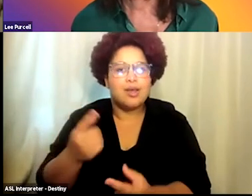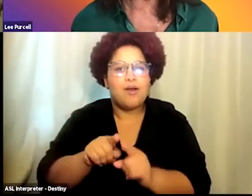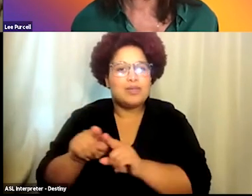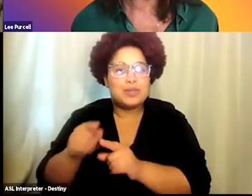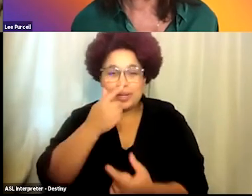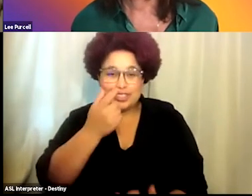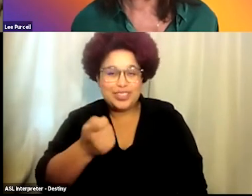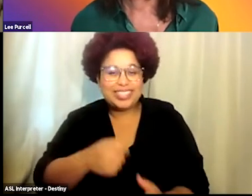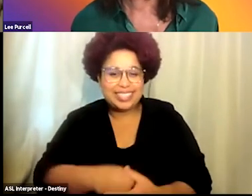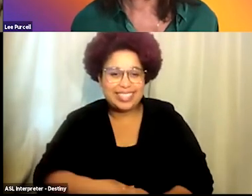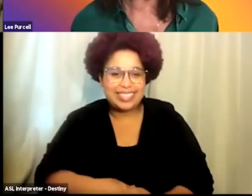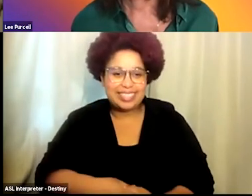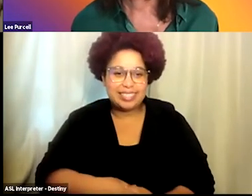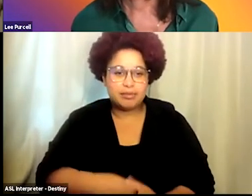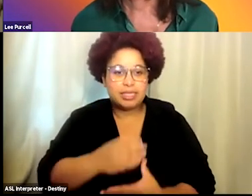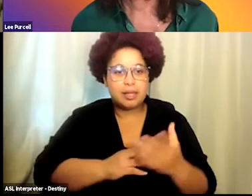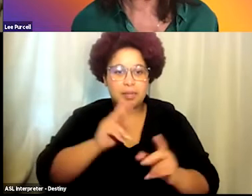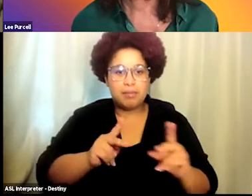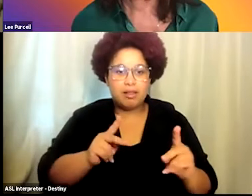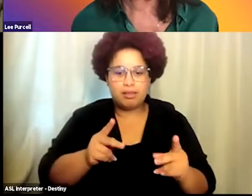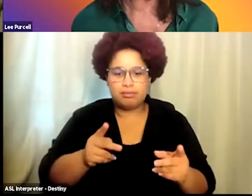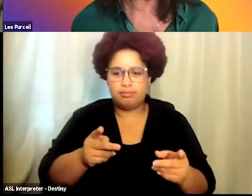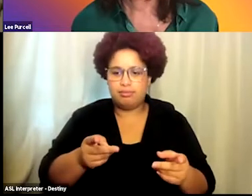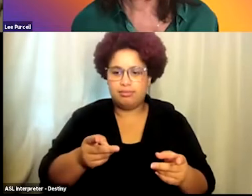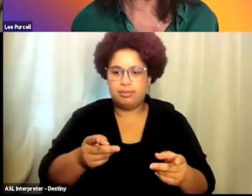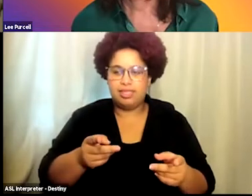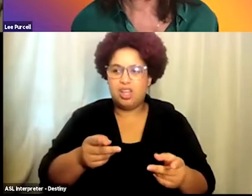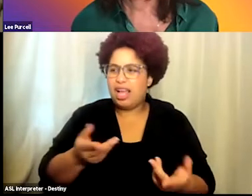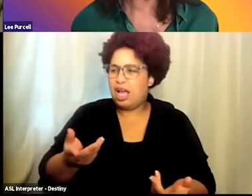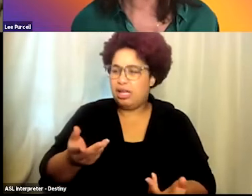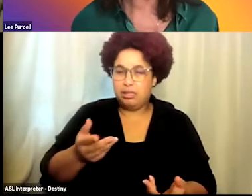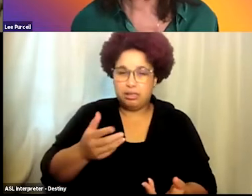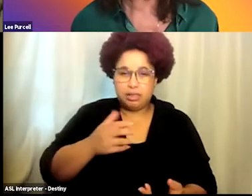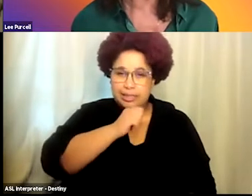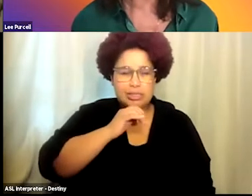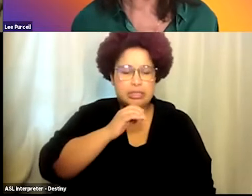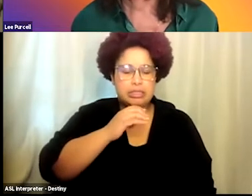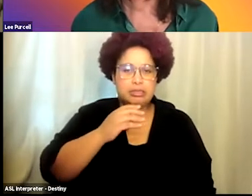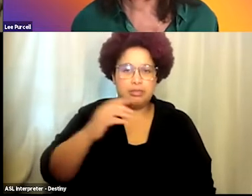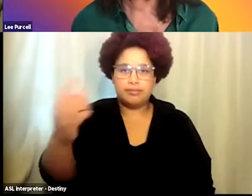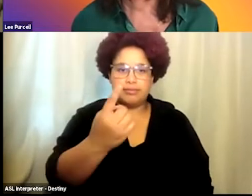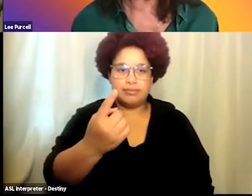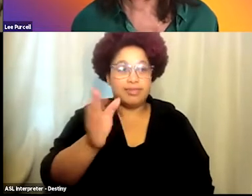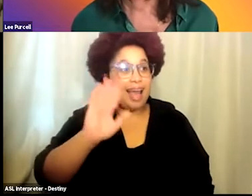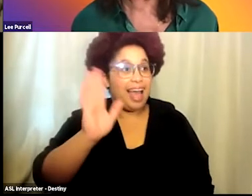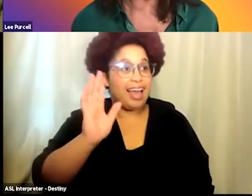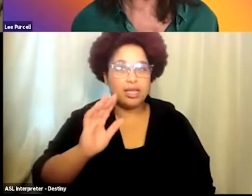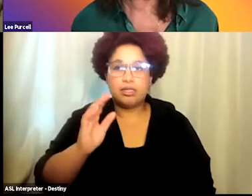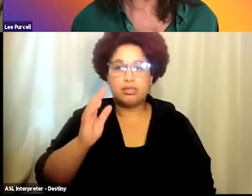interesting. But some people don't even know we're there, even if we're in front of them going, you